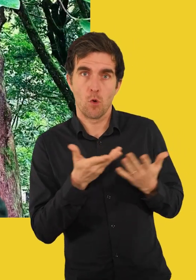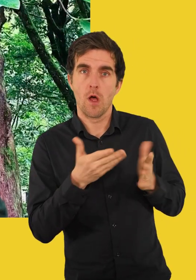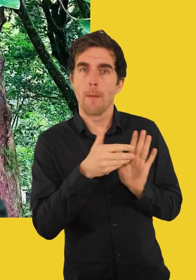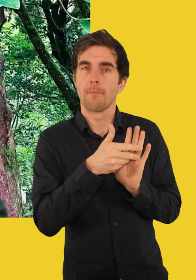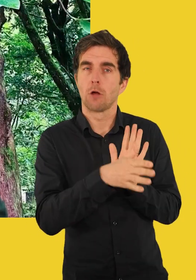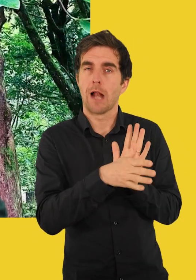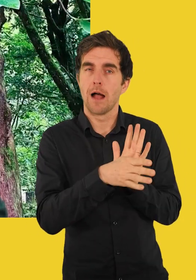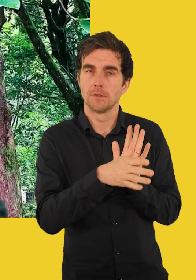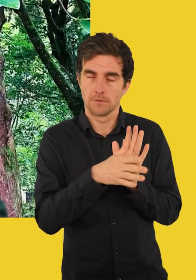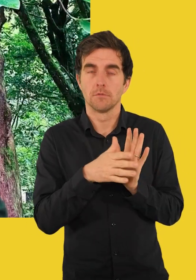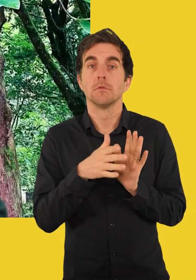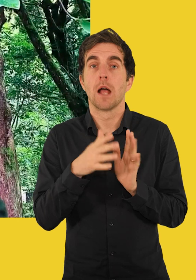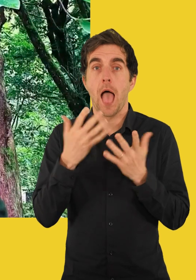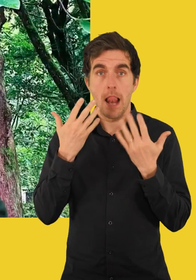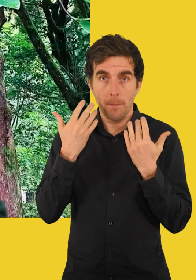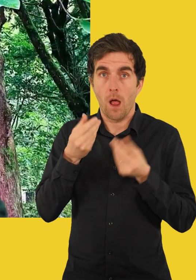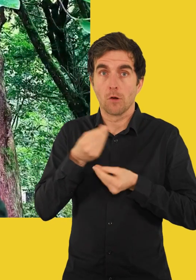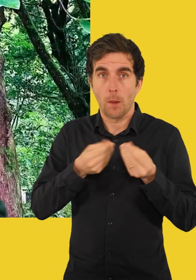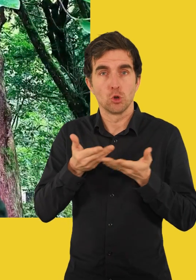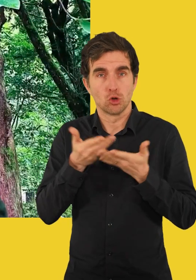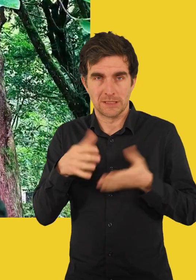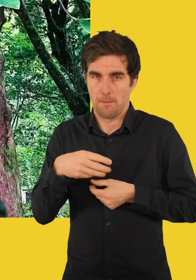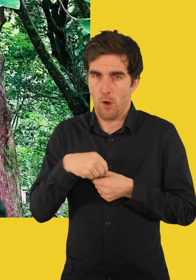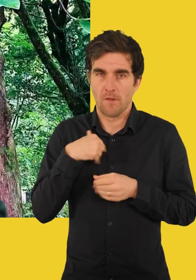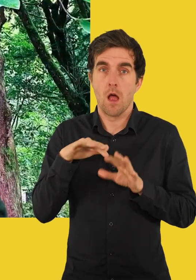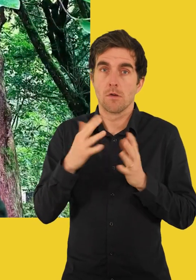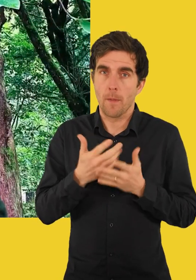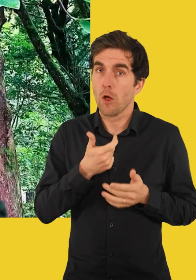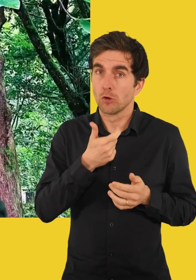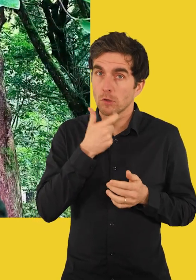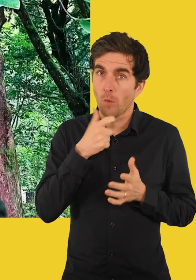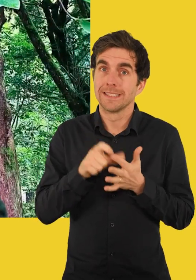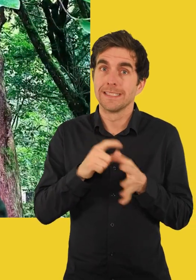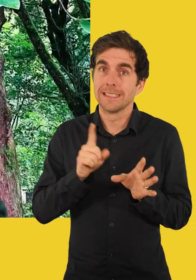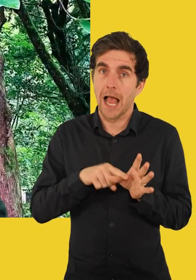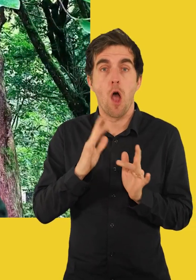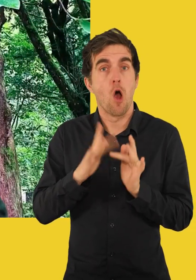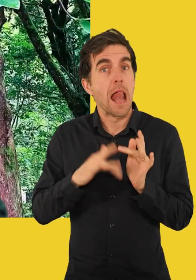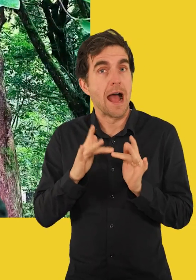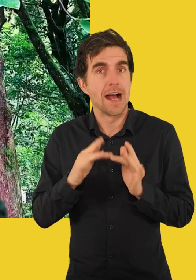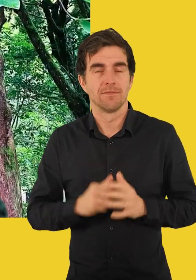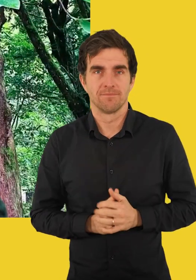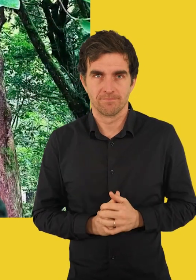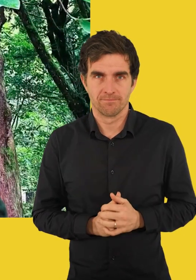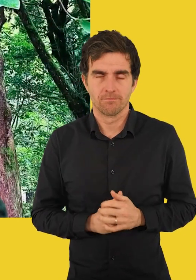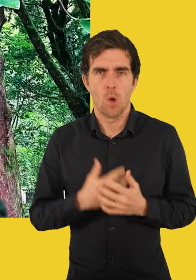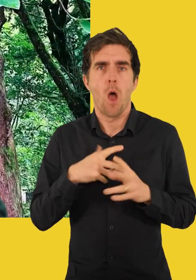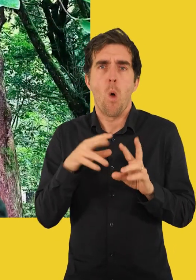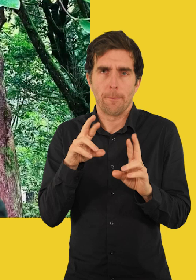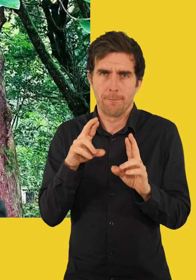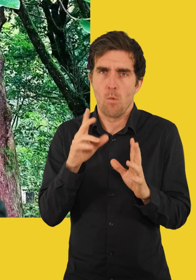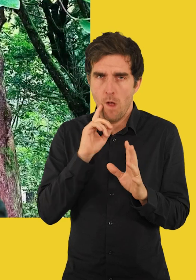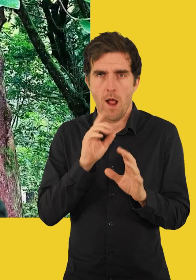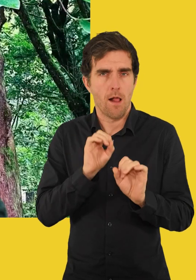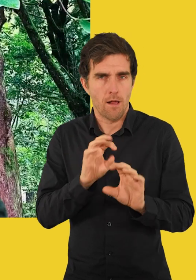on climate and economic justice as part of Global Donut Days online. We hope to highlight